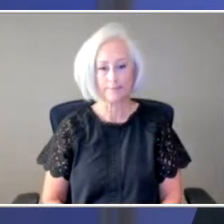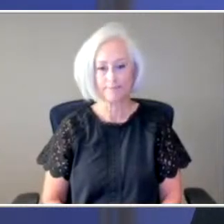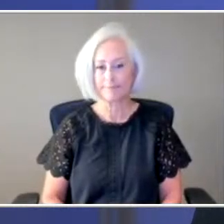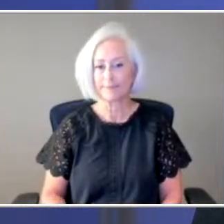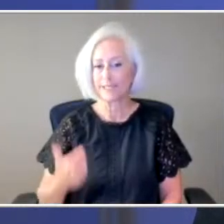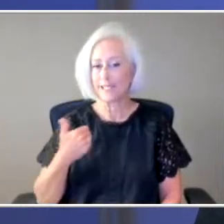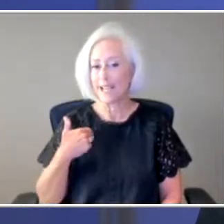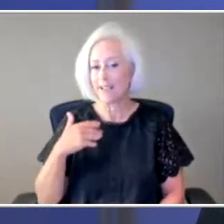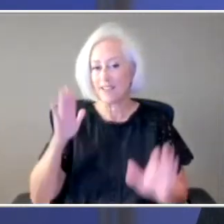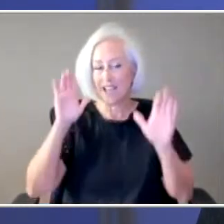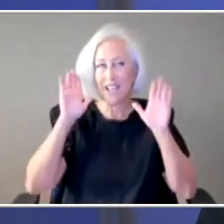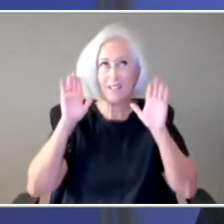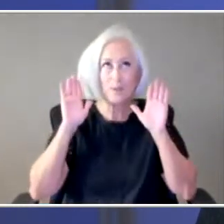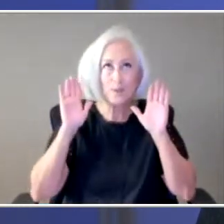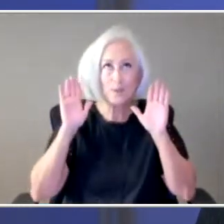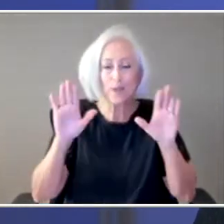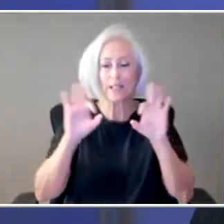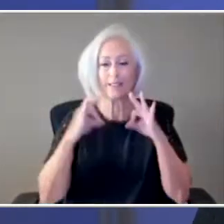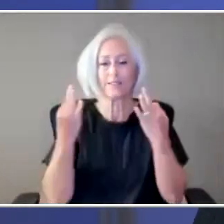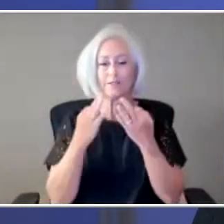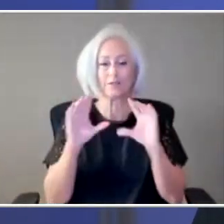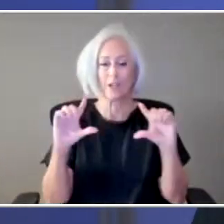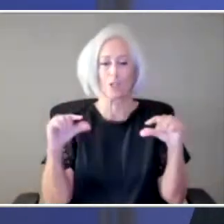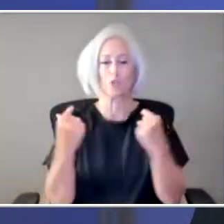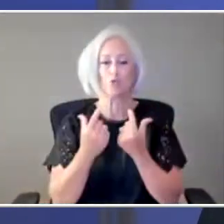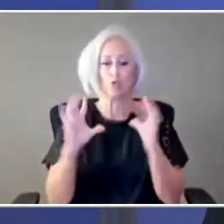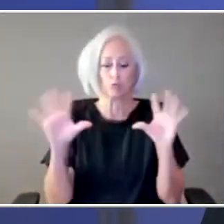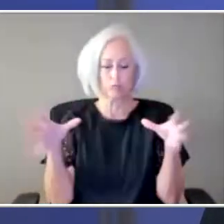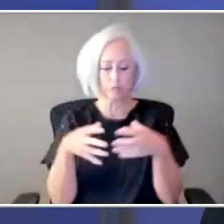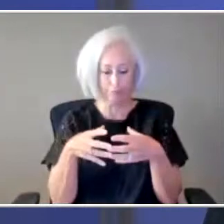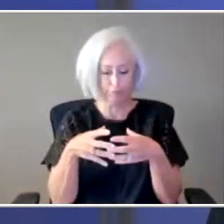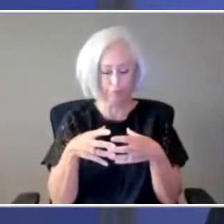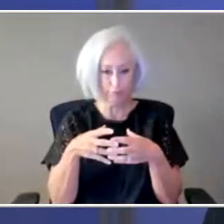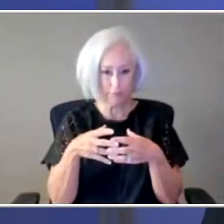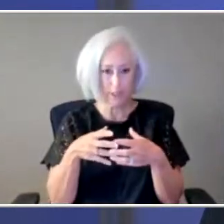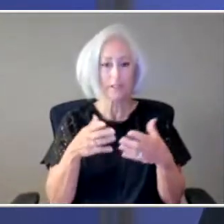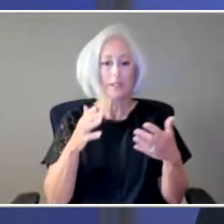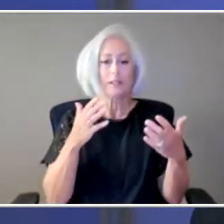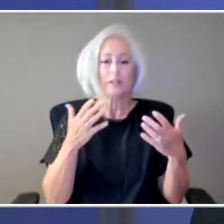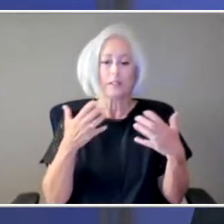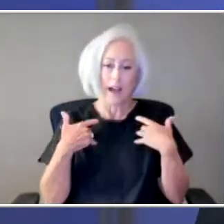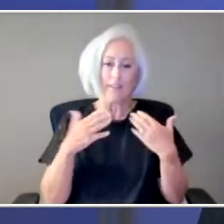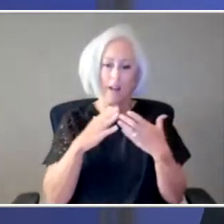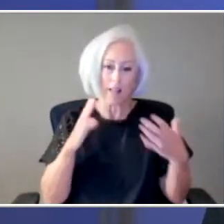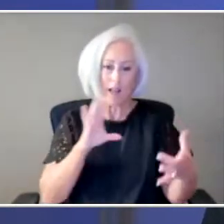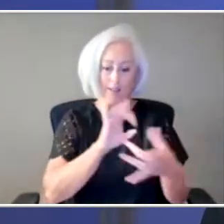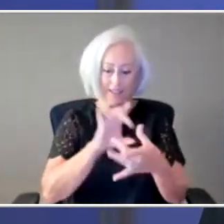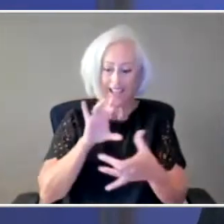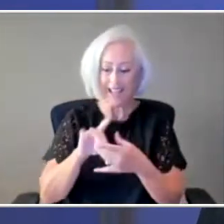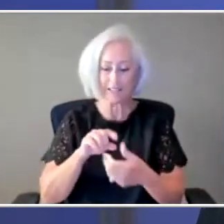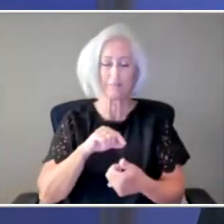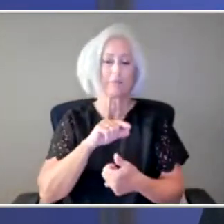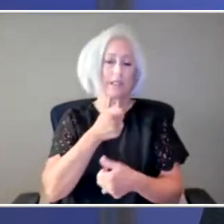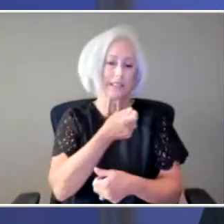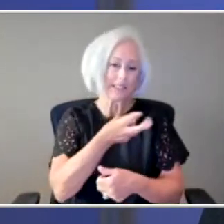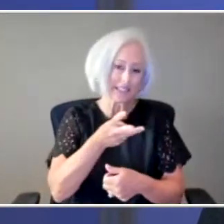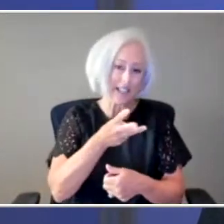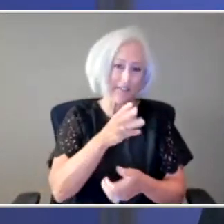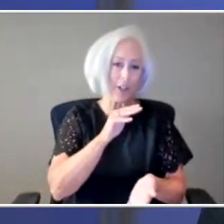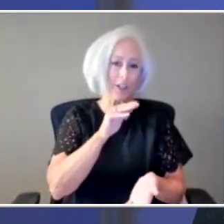pool that they have connections. Well, one's a doctor here, a couple of them are nurses here, so it's